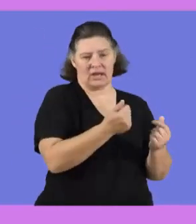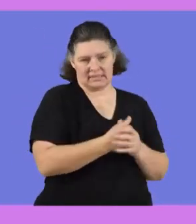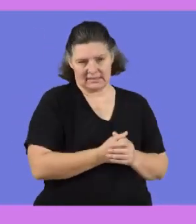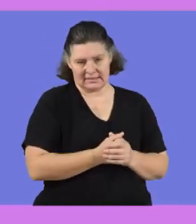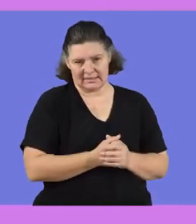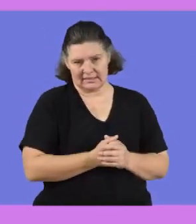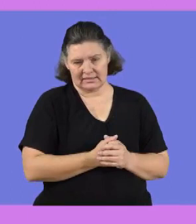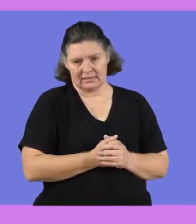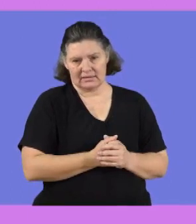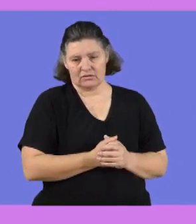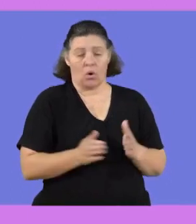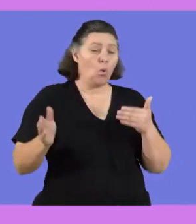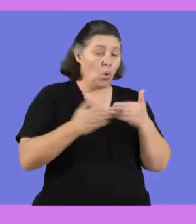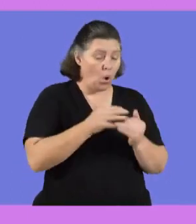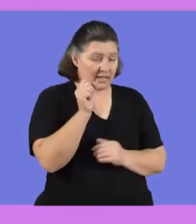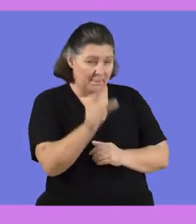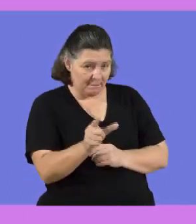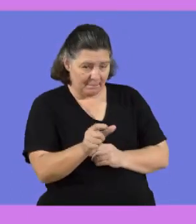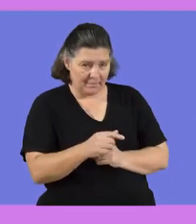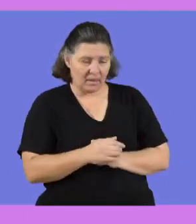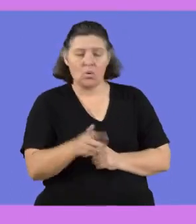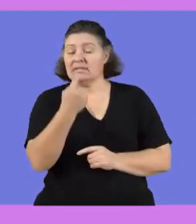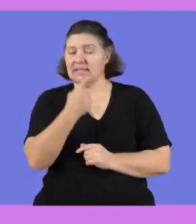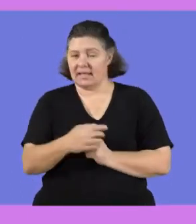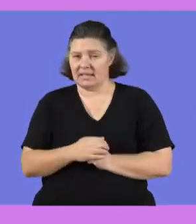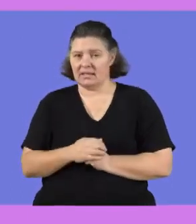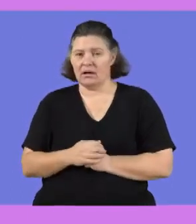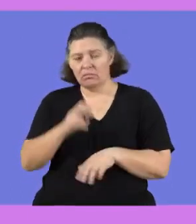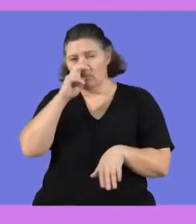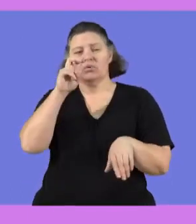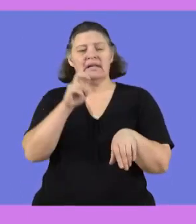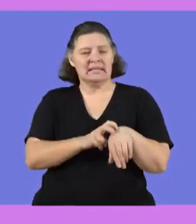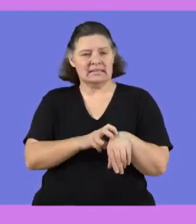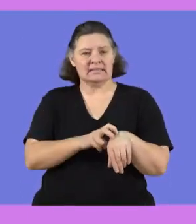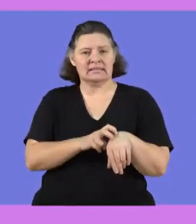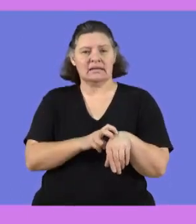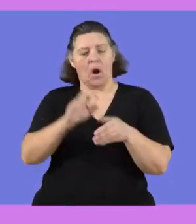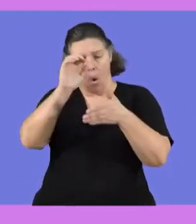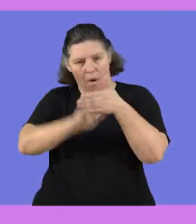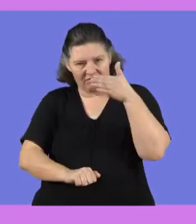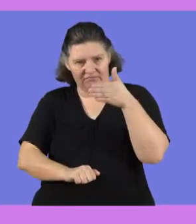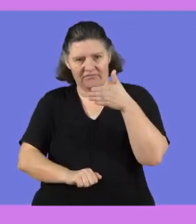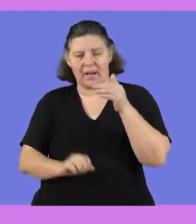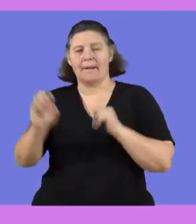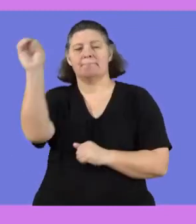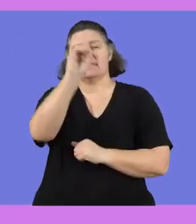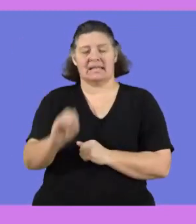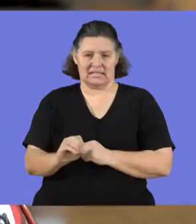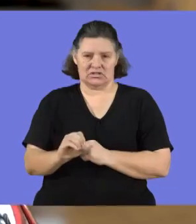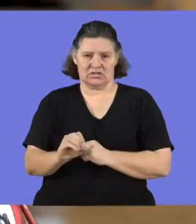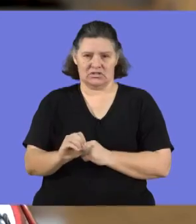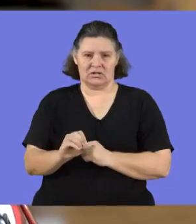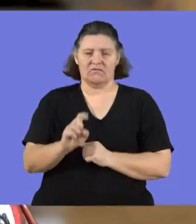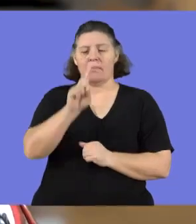the original price. So to close this gap once more, we say you need to subtract